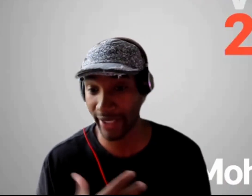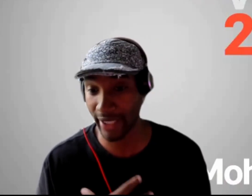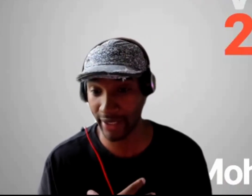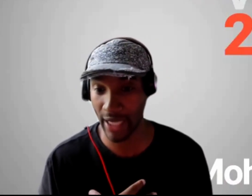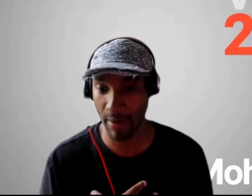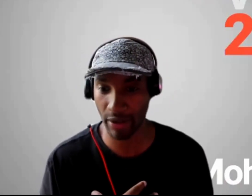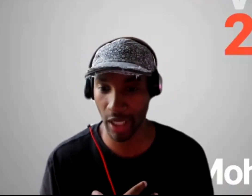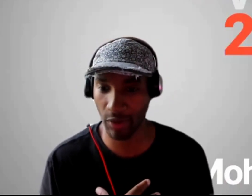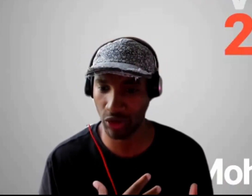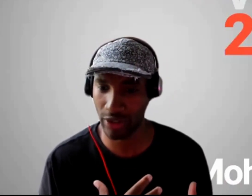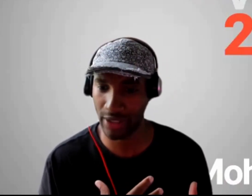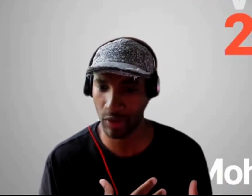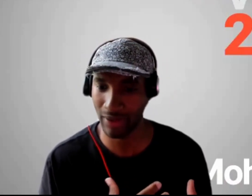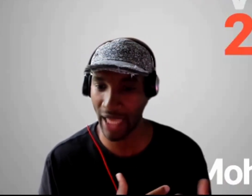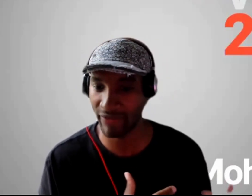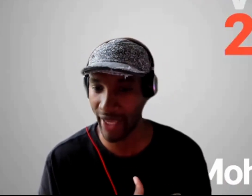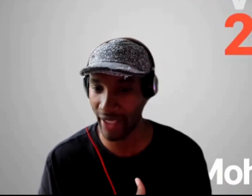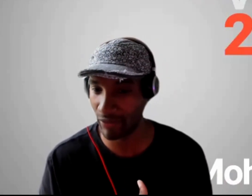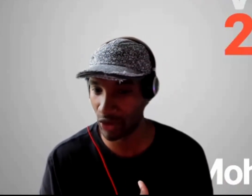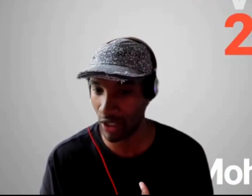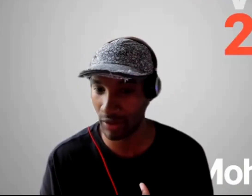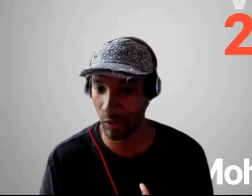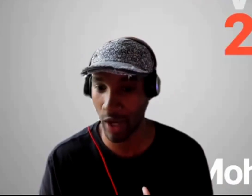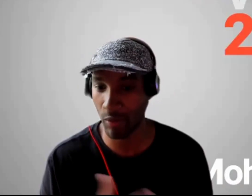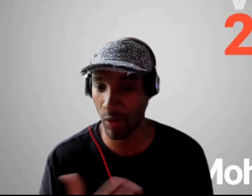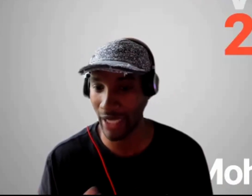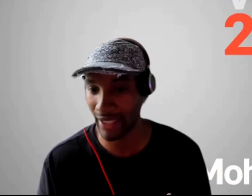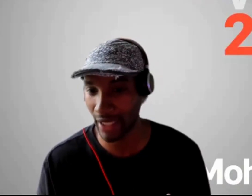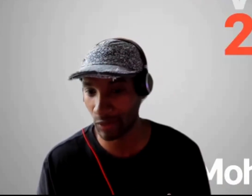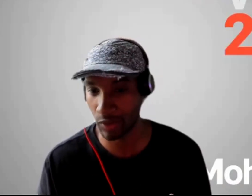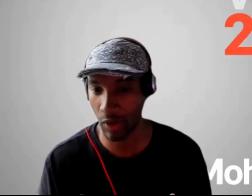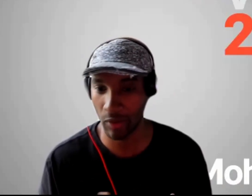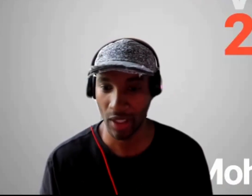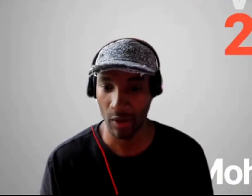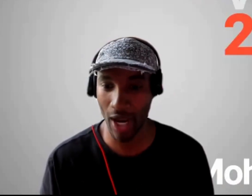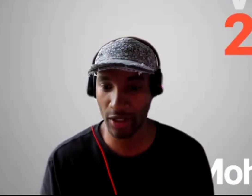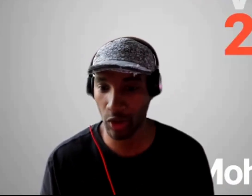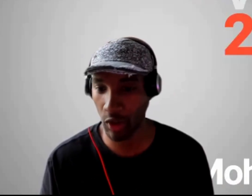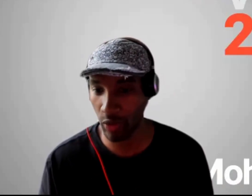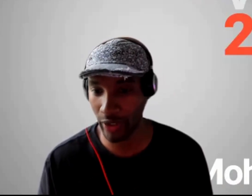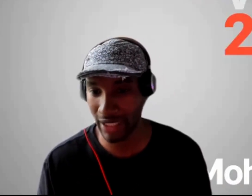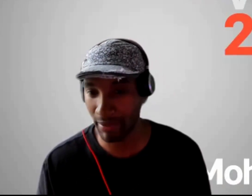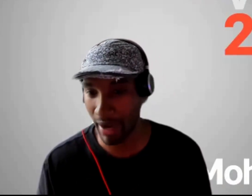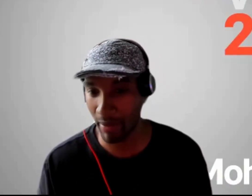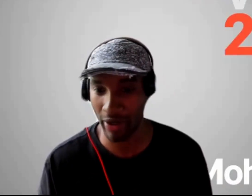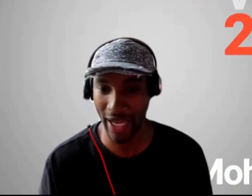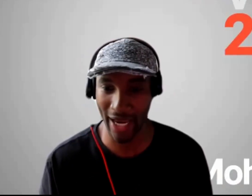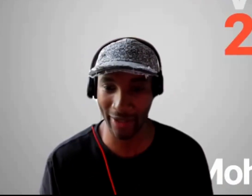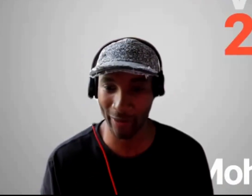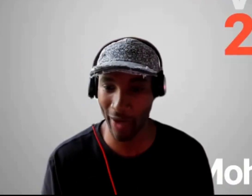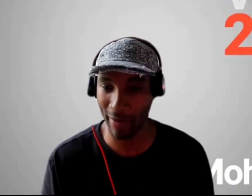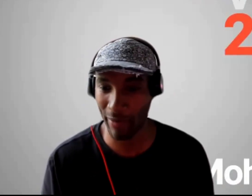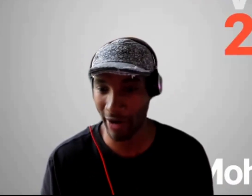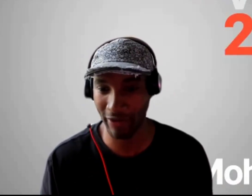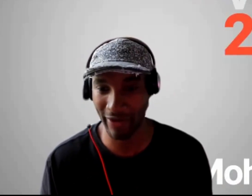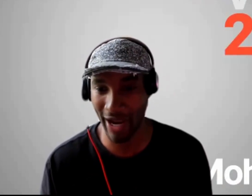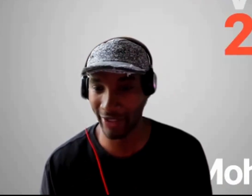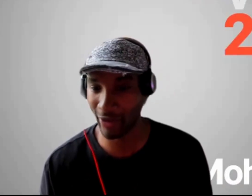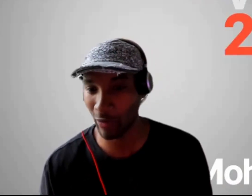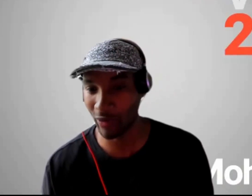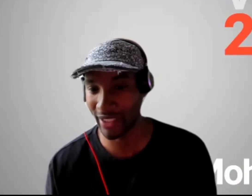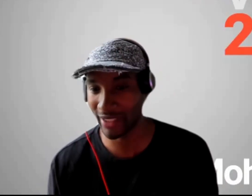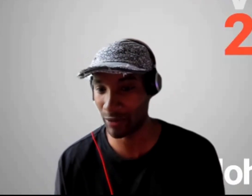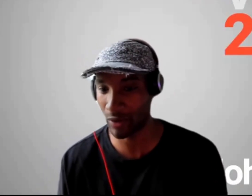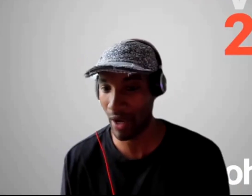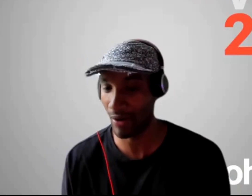our identity about, I will just say, deaf individual. We are more than that, We are also community member, and we are part of all